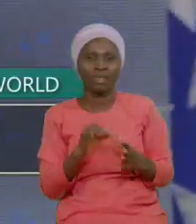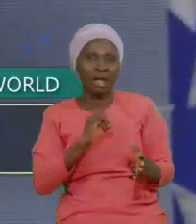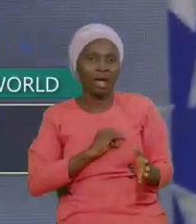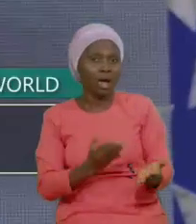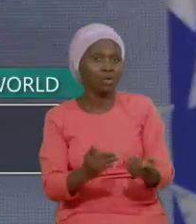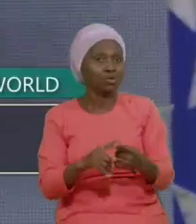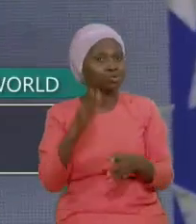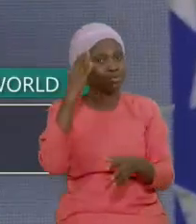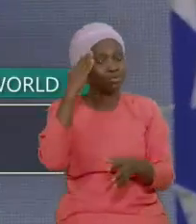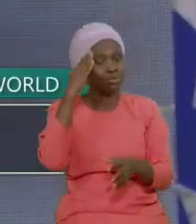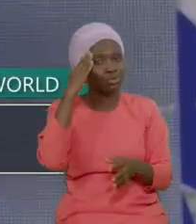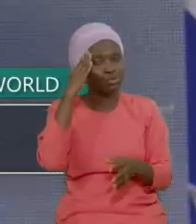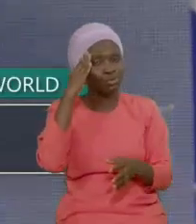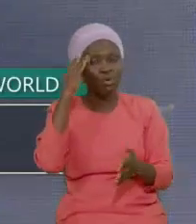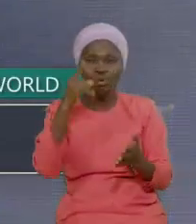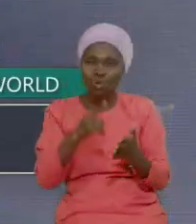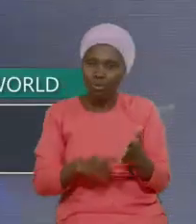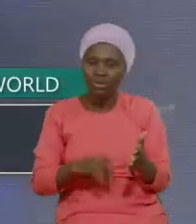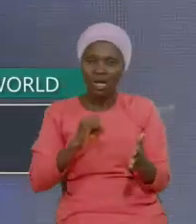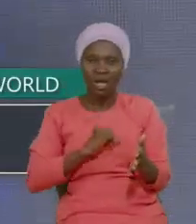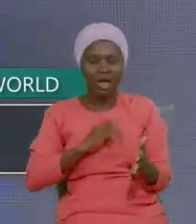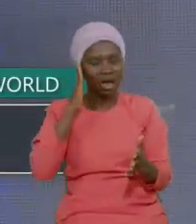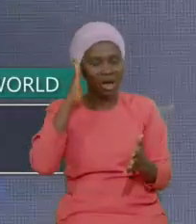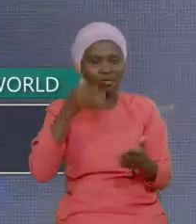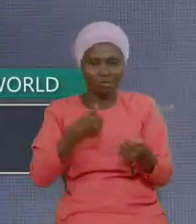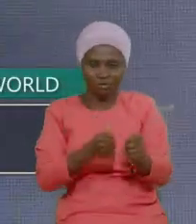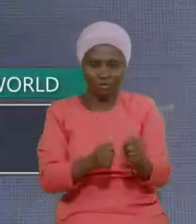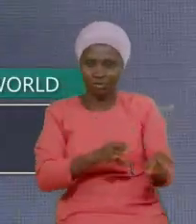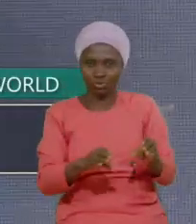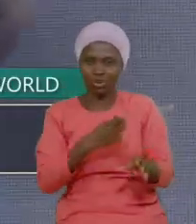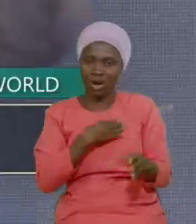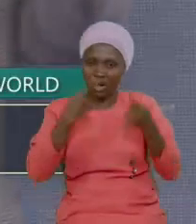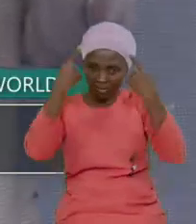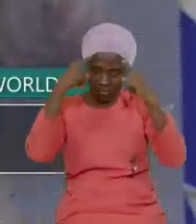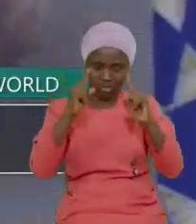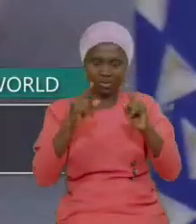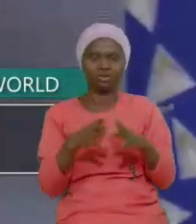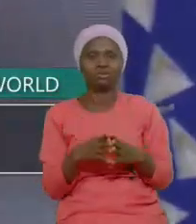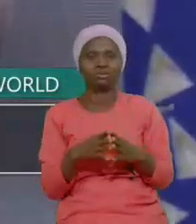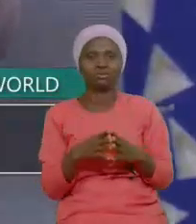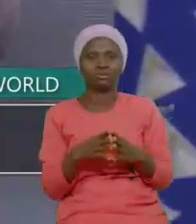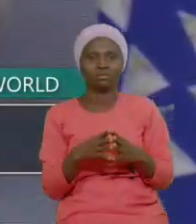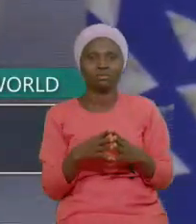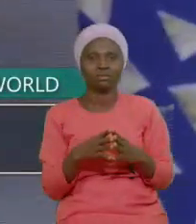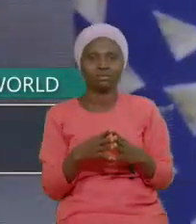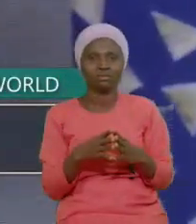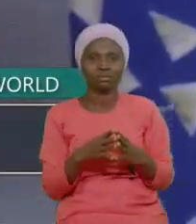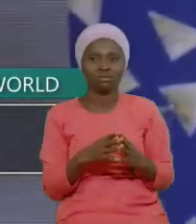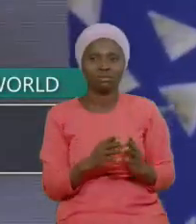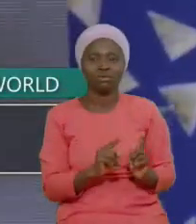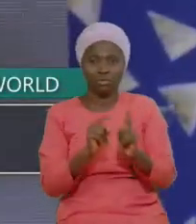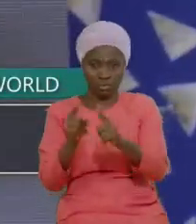know what I will follow and succeed. goal begins with a G.